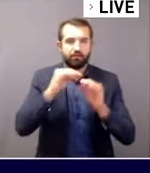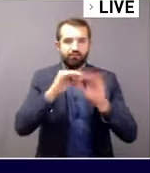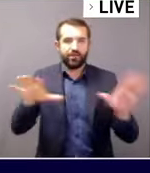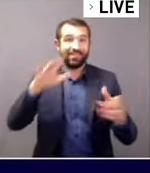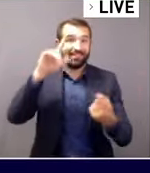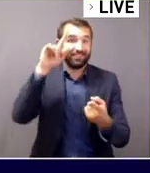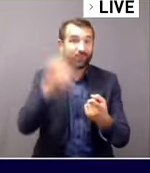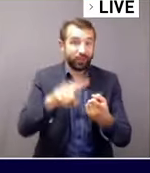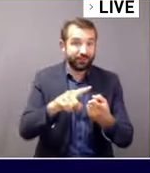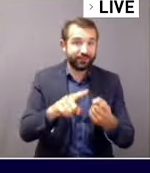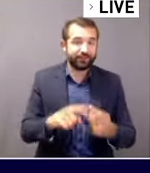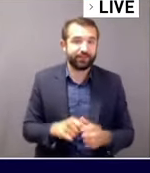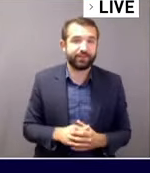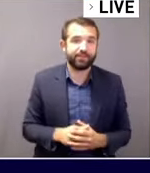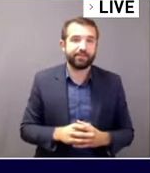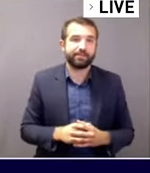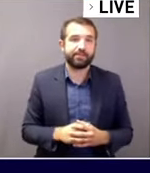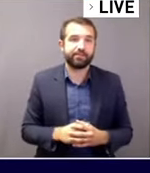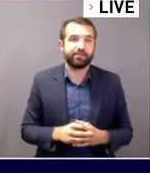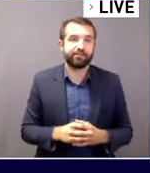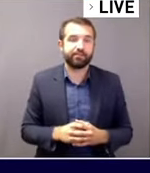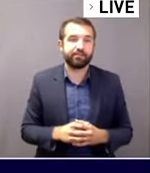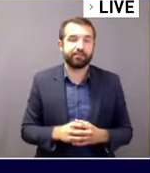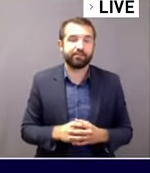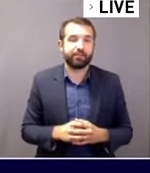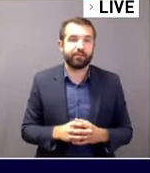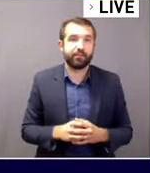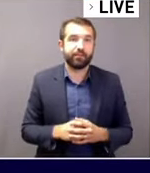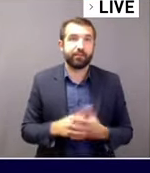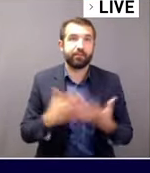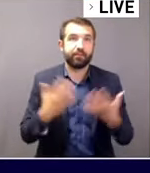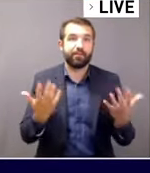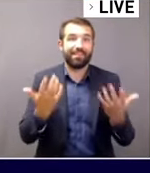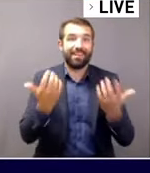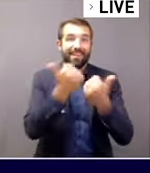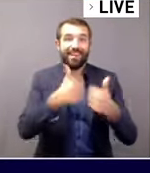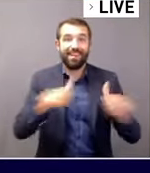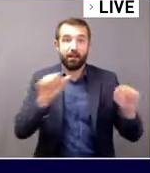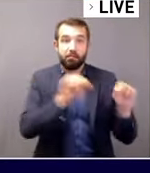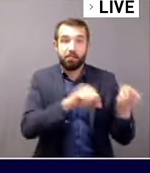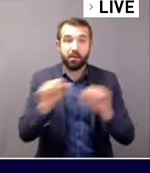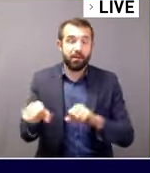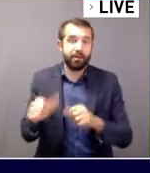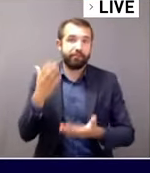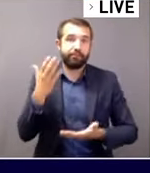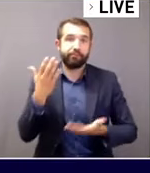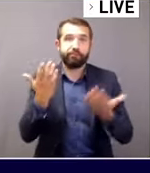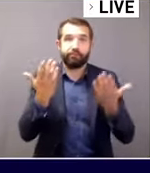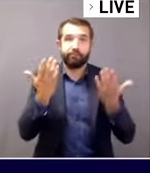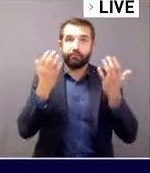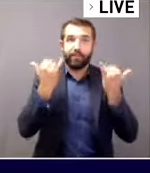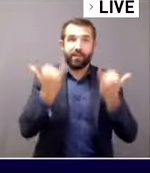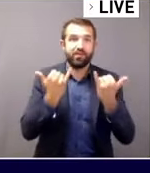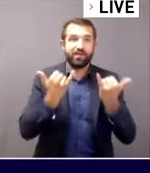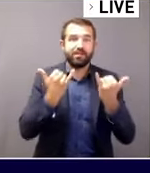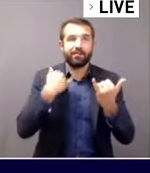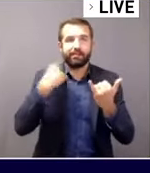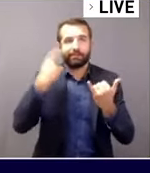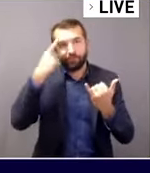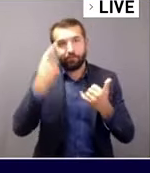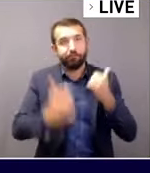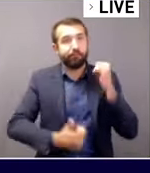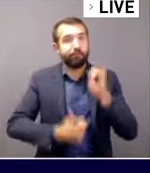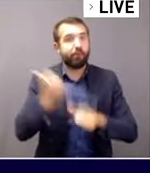in different places. All options are on the table, but we have to think about where we're going to get the most